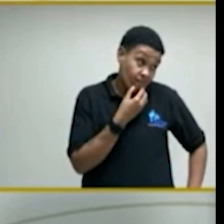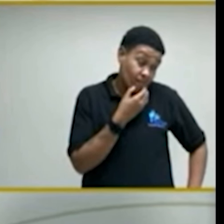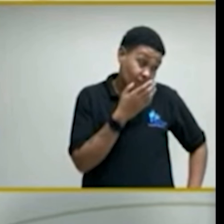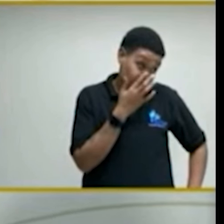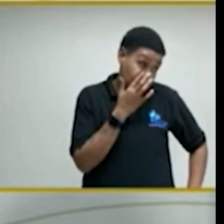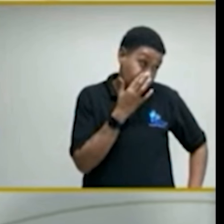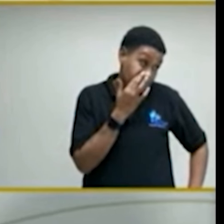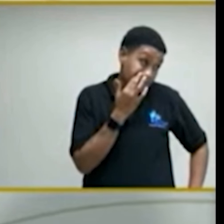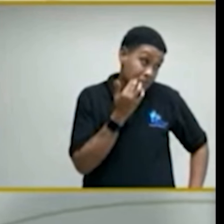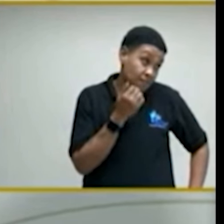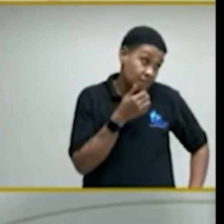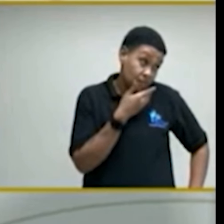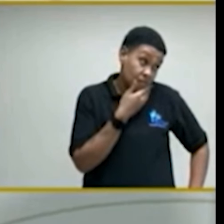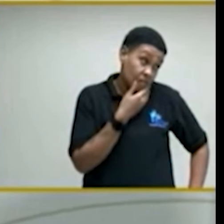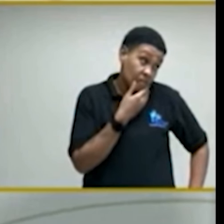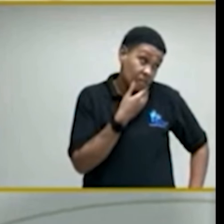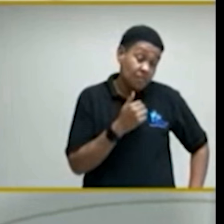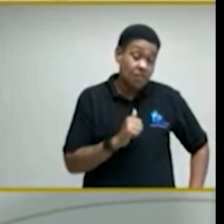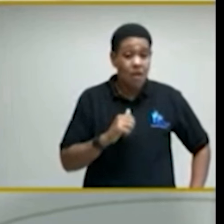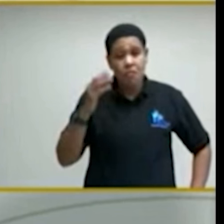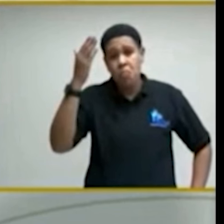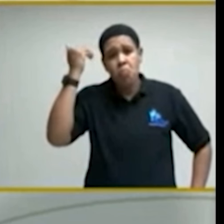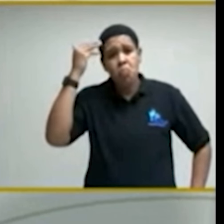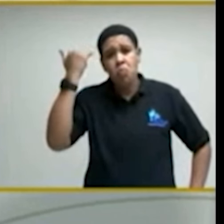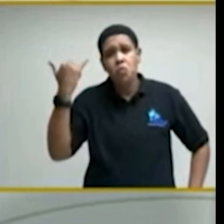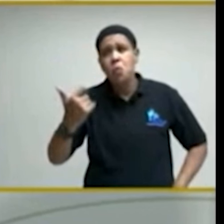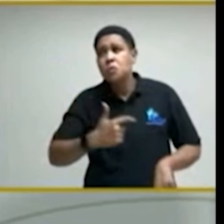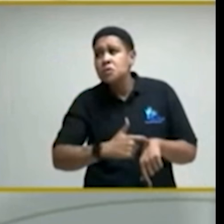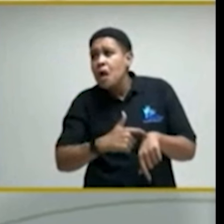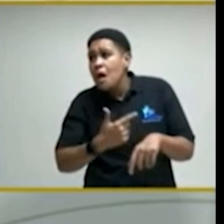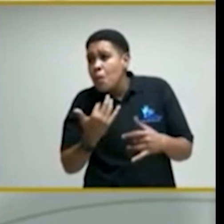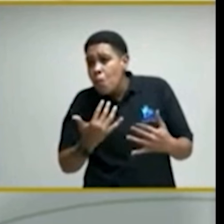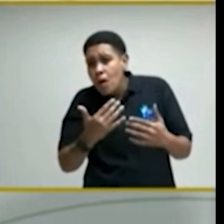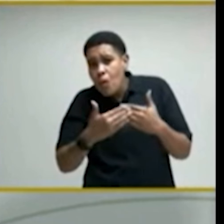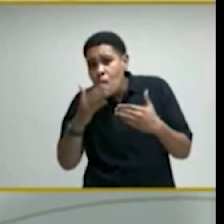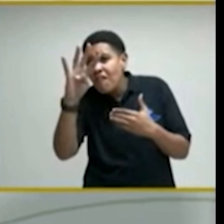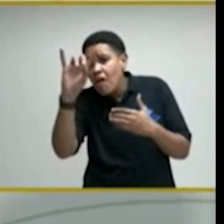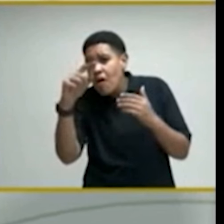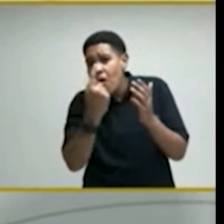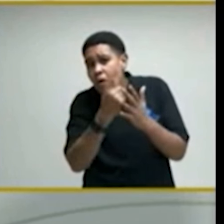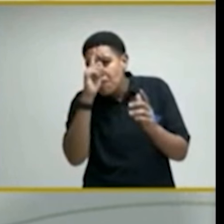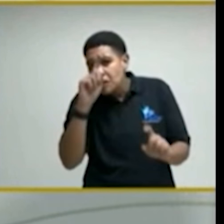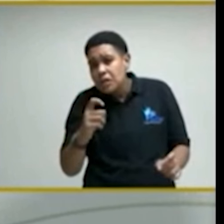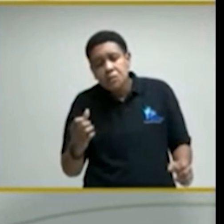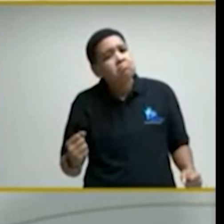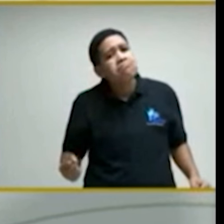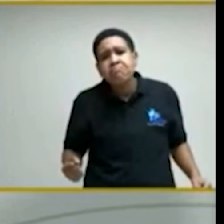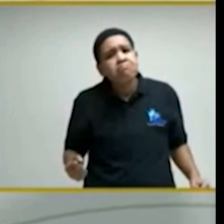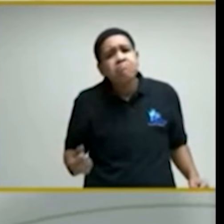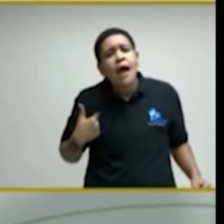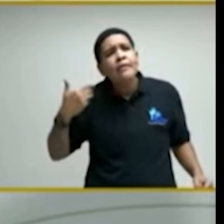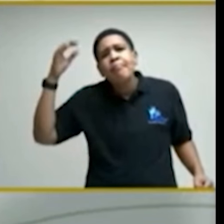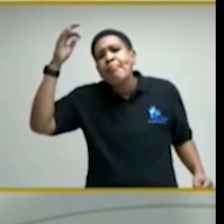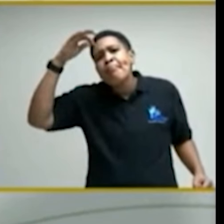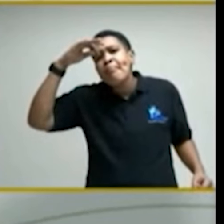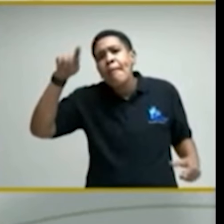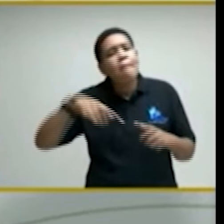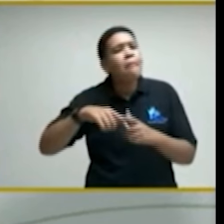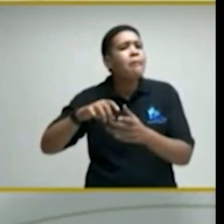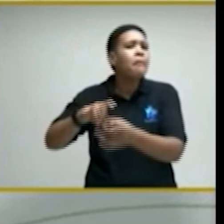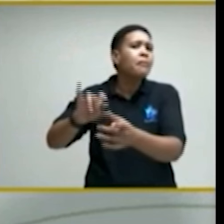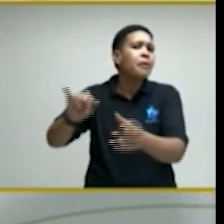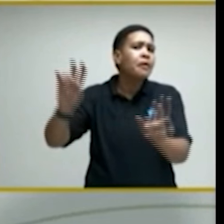the 48-hour turnaround time in terms of test results in the public sector. But now